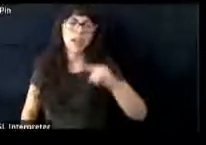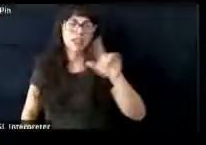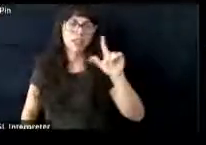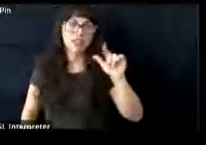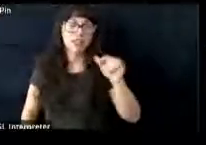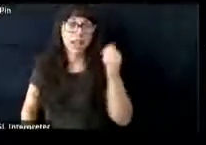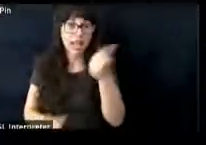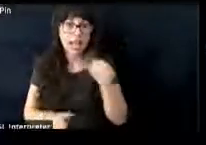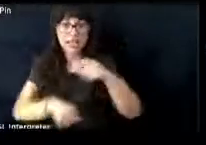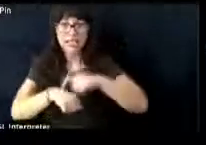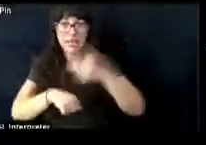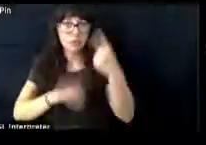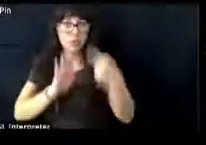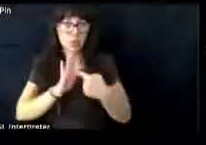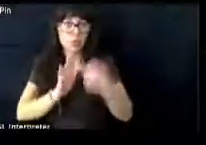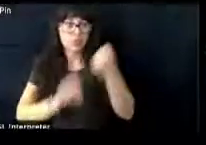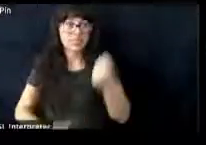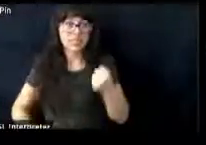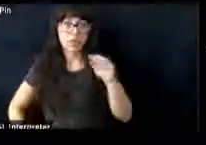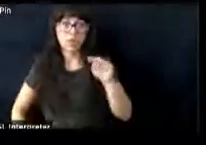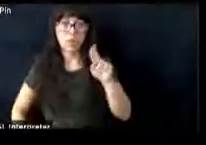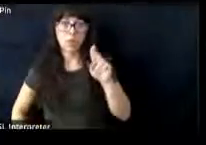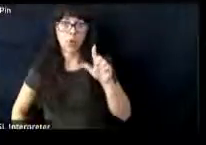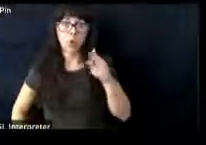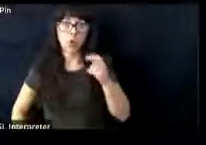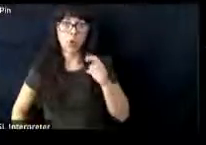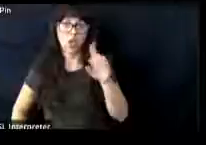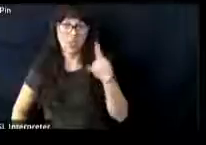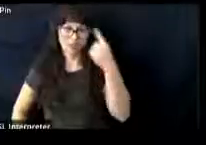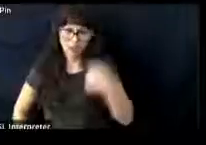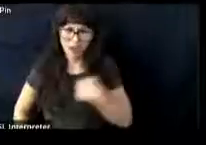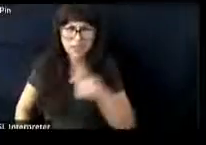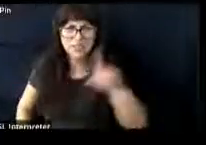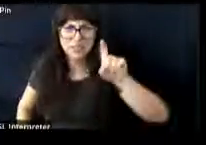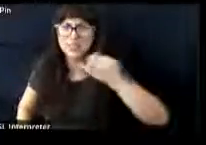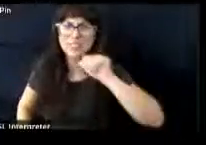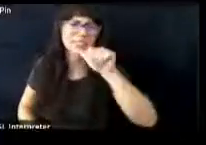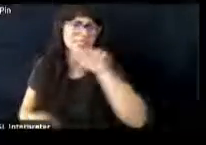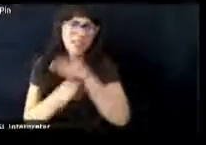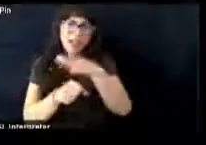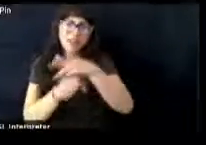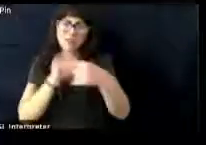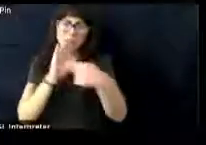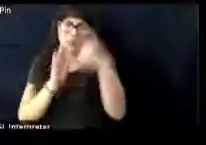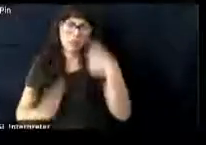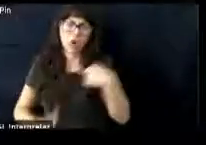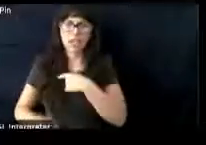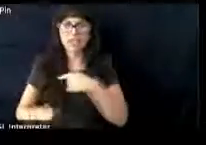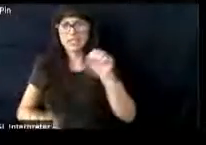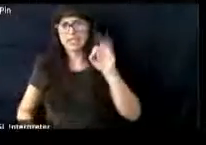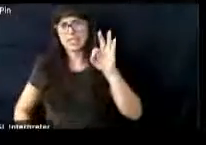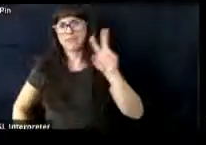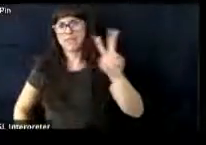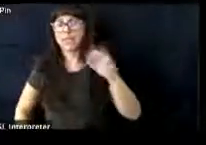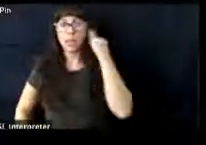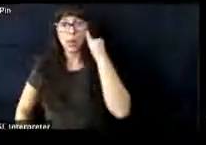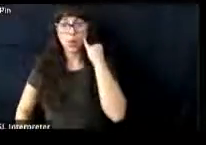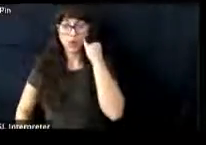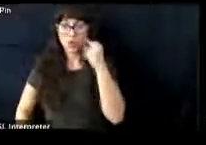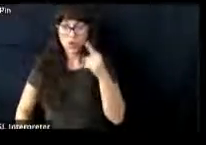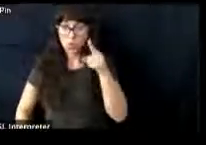Mulholland, they do not adequately represent us. We ask that if you have to